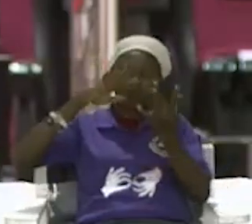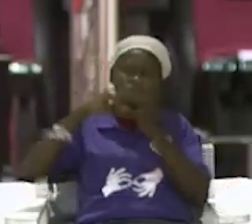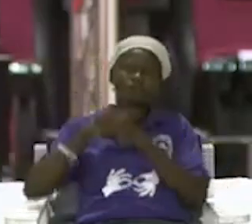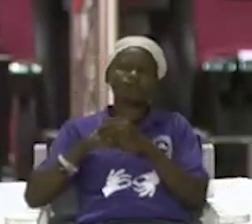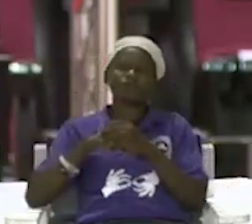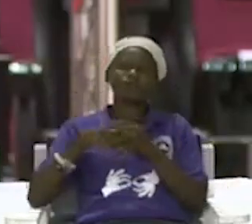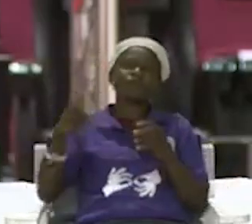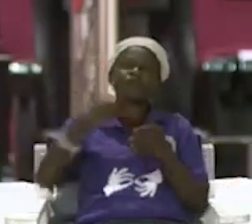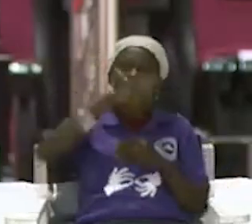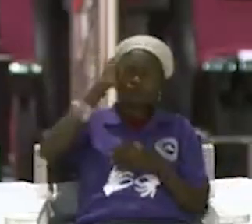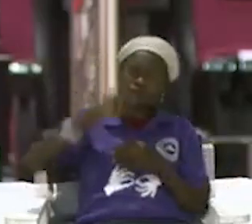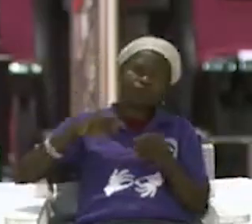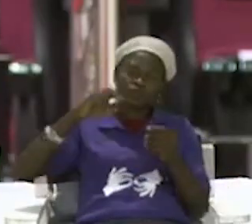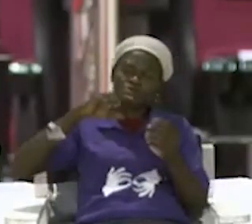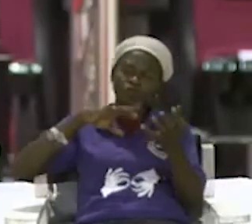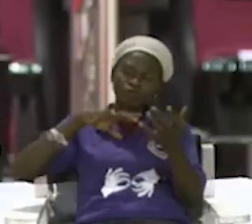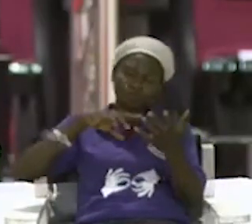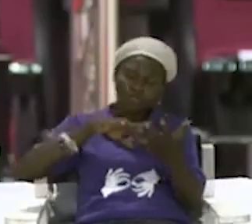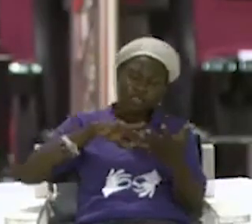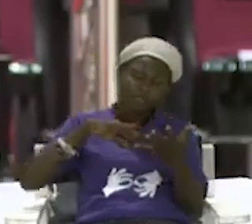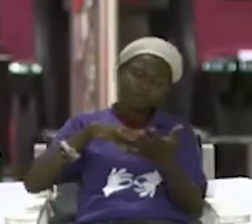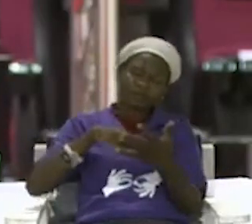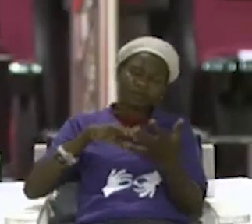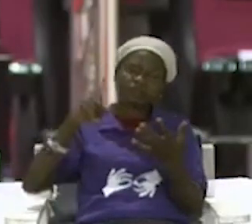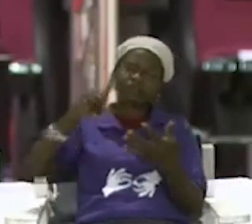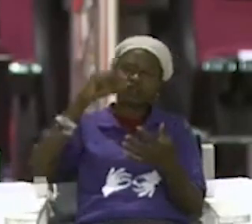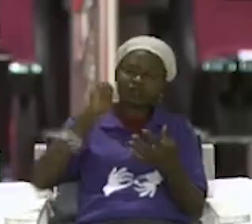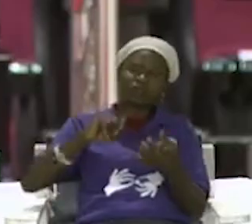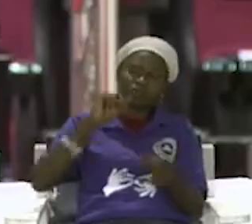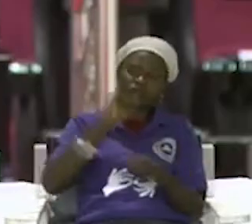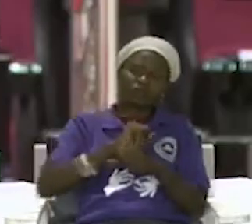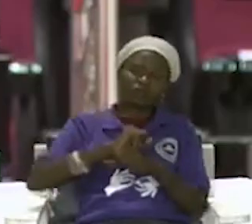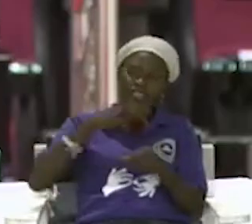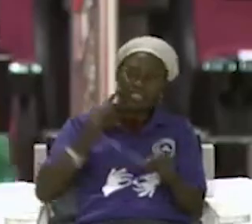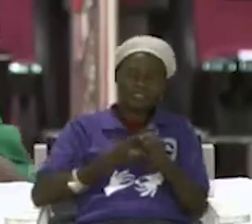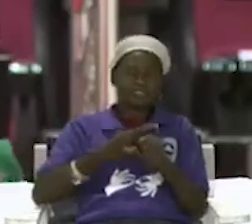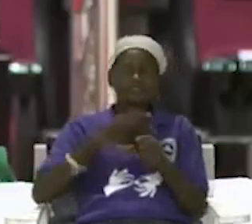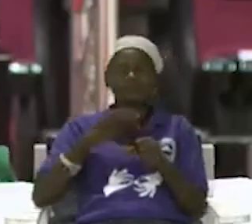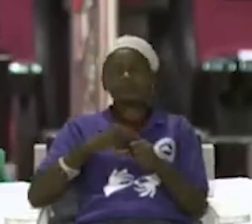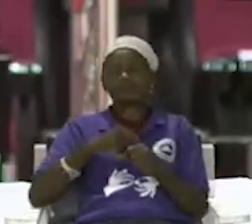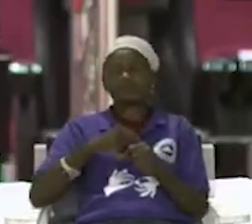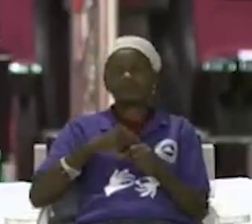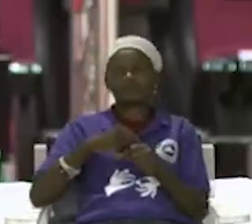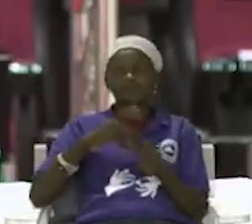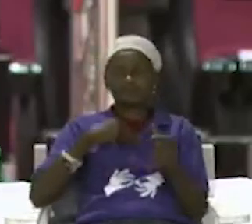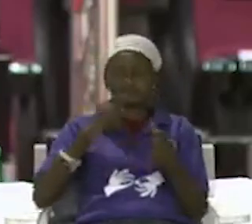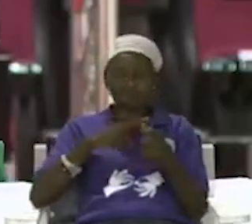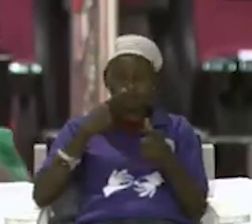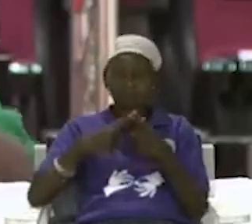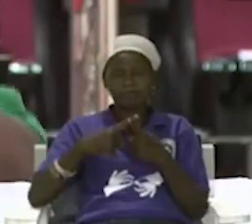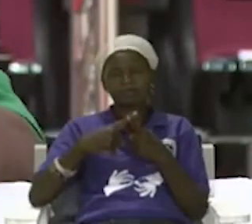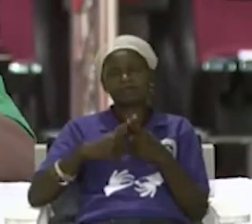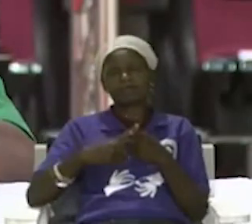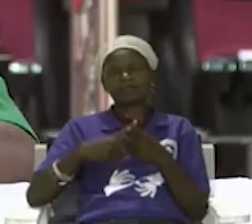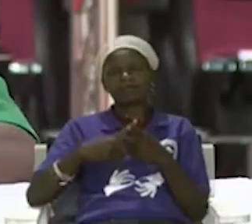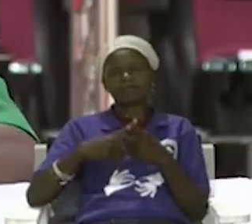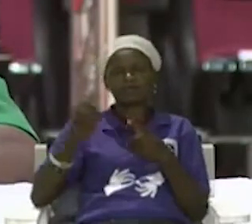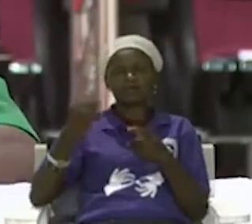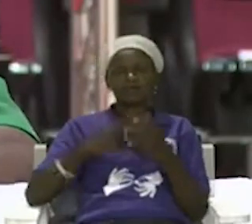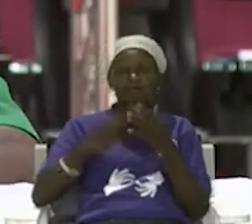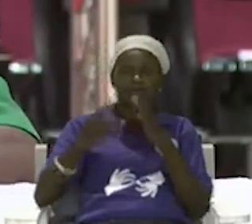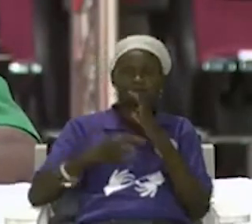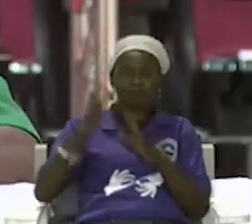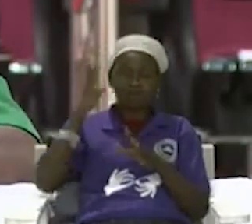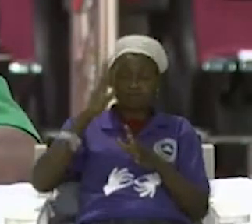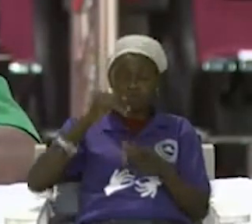You must study. You must work hard. And then the Holy Spirit will